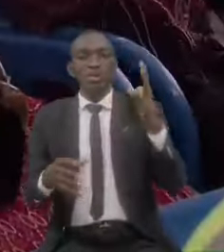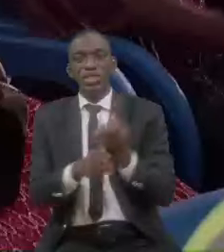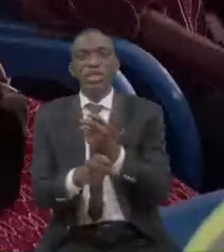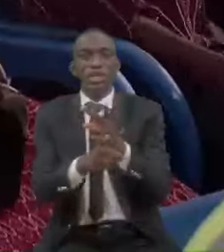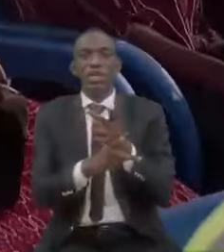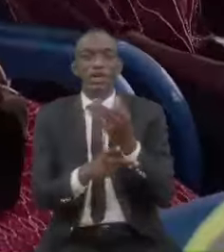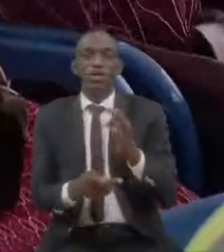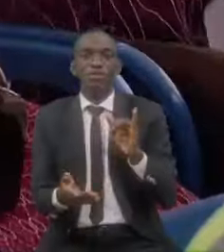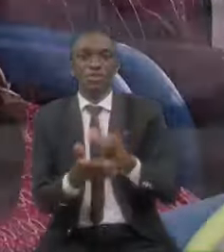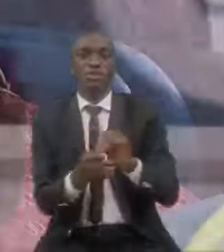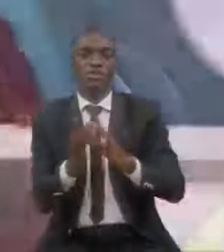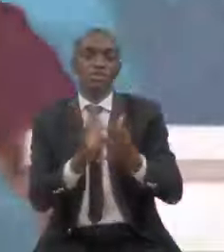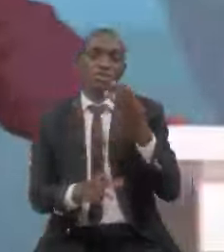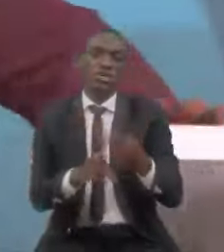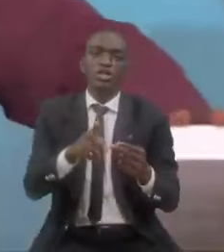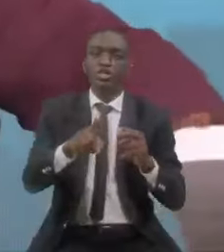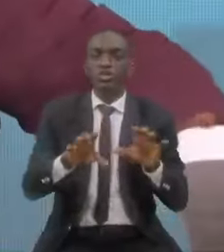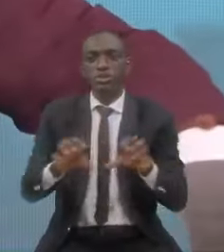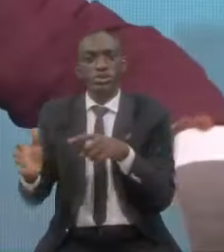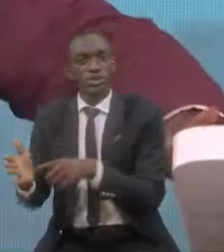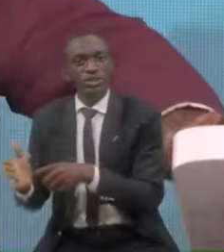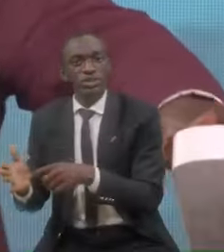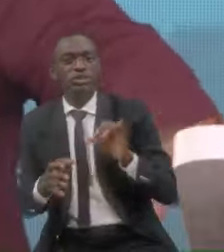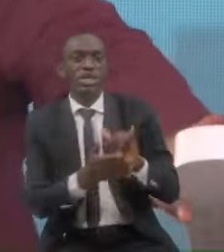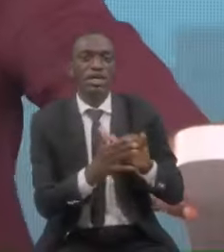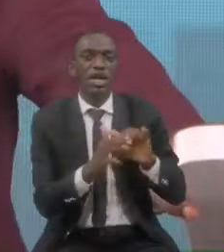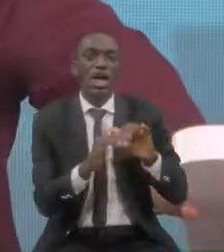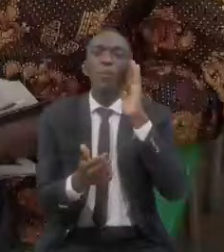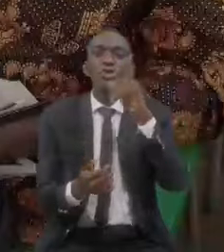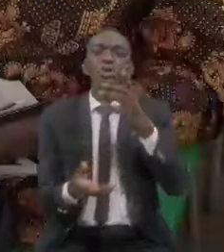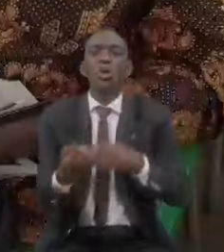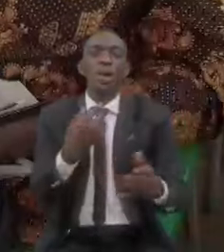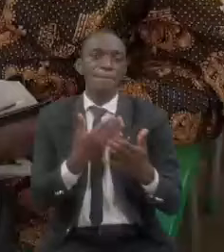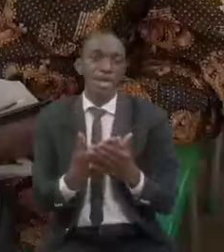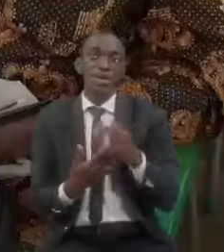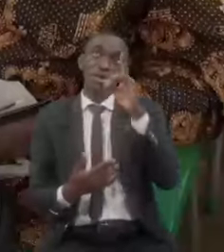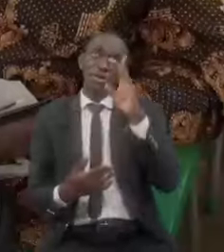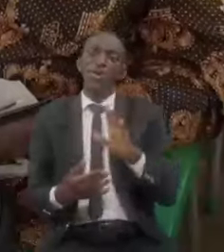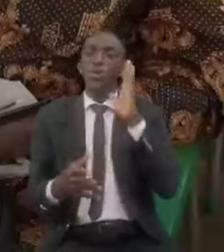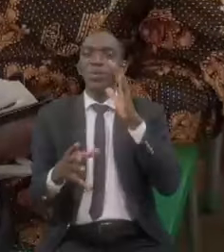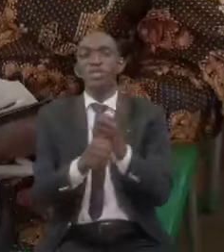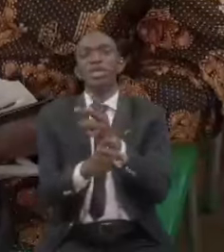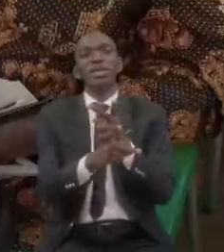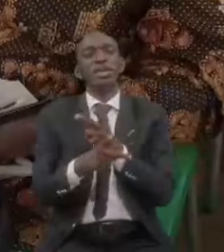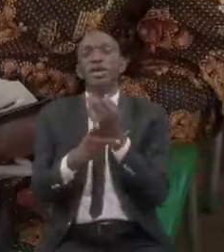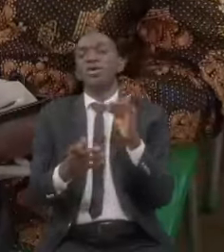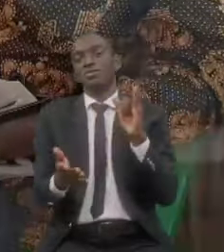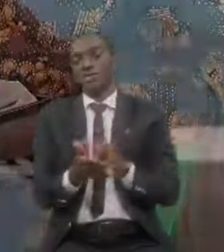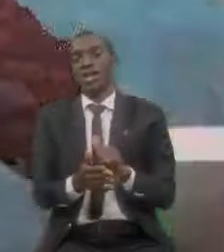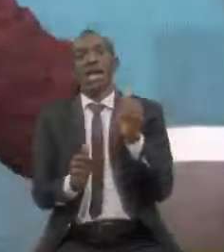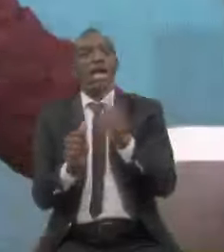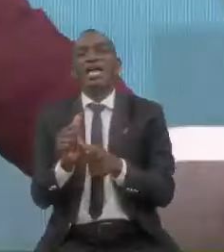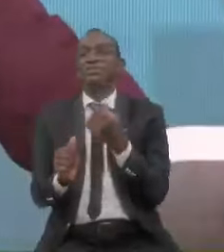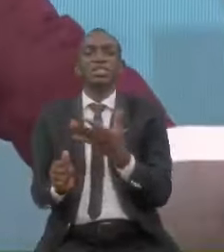this way now. How do you come back? Don't worry. The Lord will take care of that. Everything that concerns